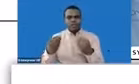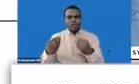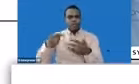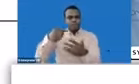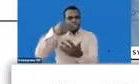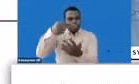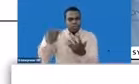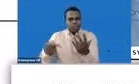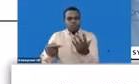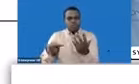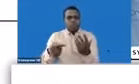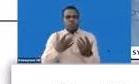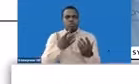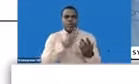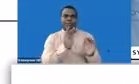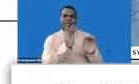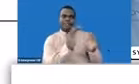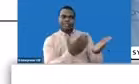more probable that